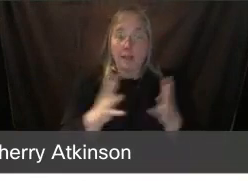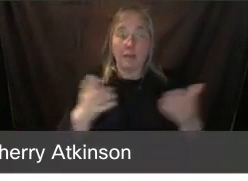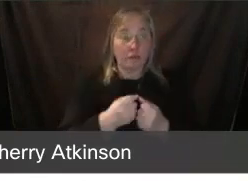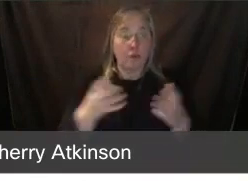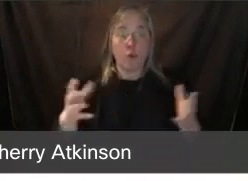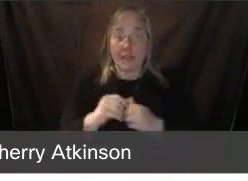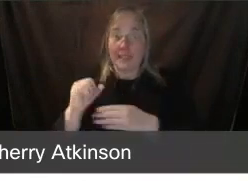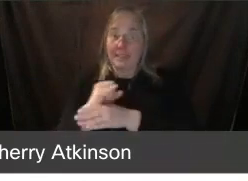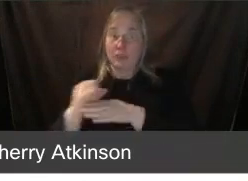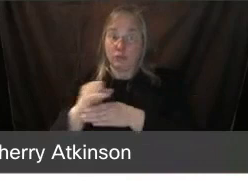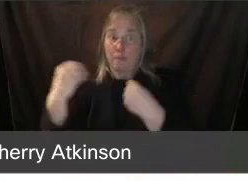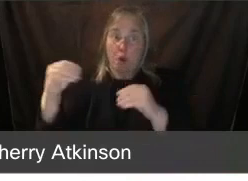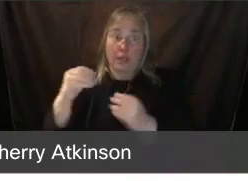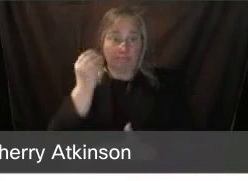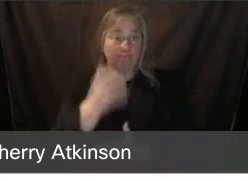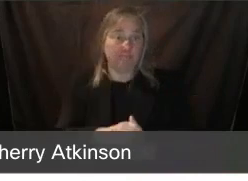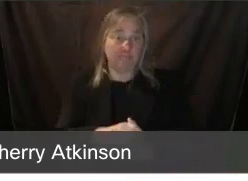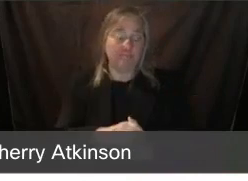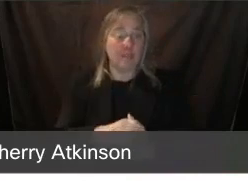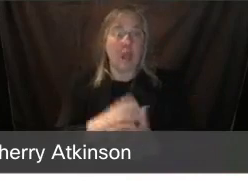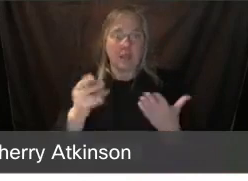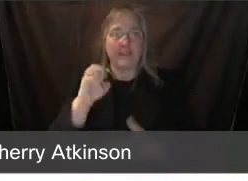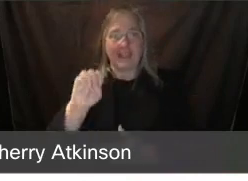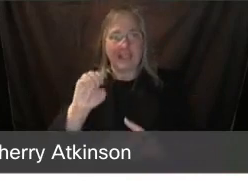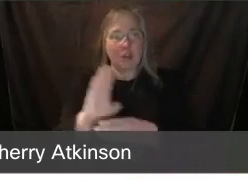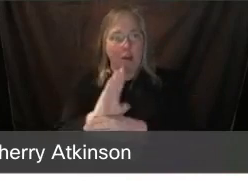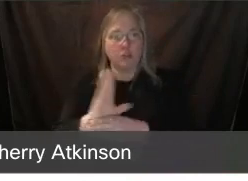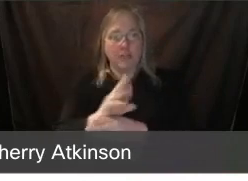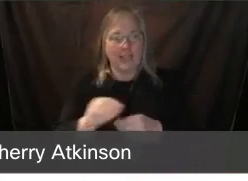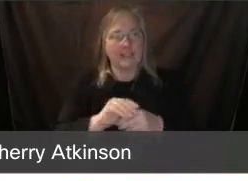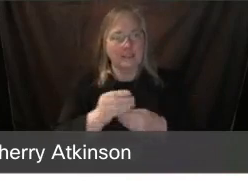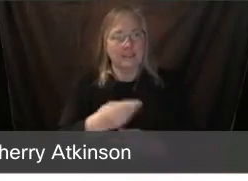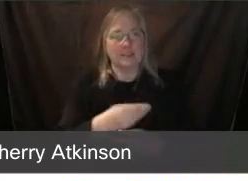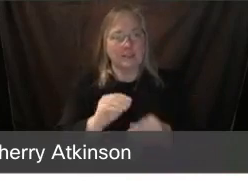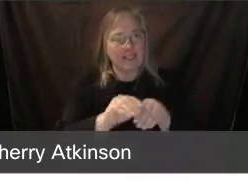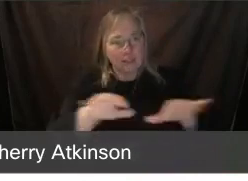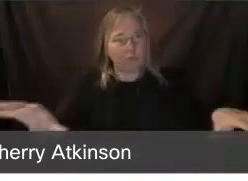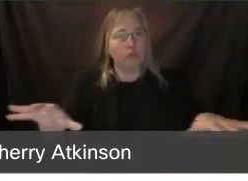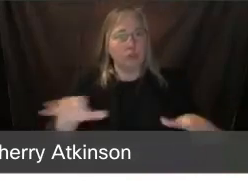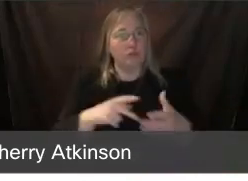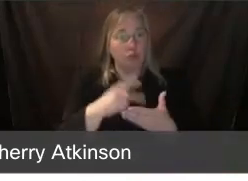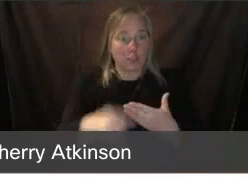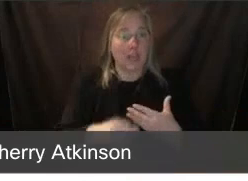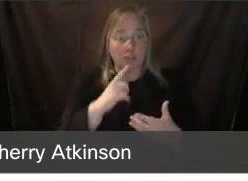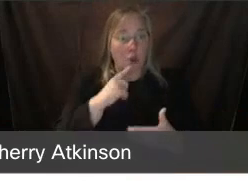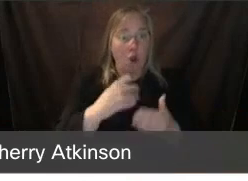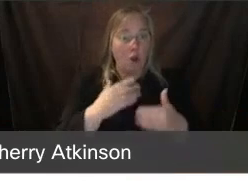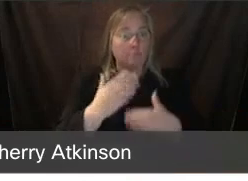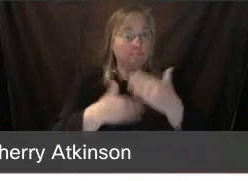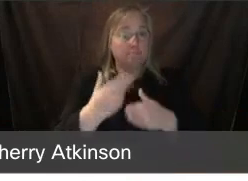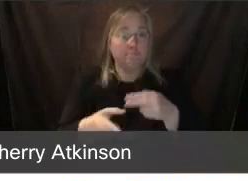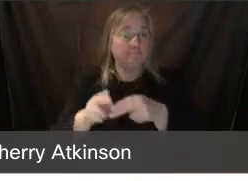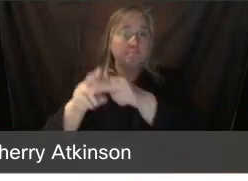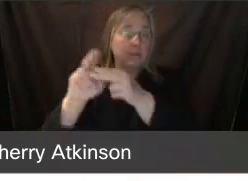market, however. A lot of e-commerce and distribution projects are picking up, and that will